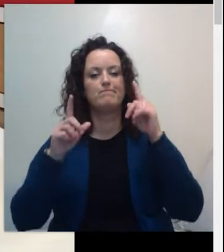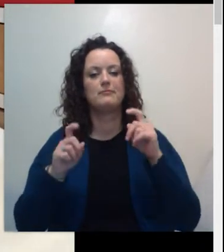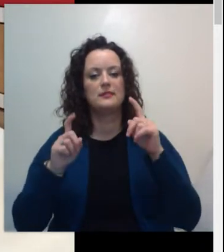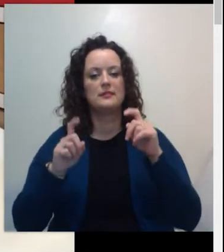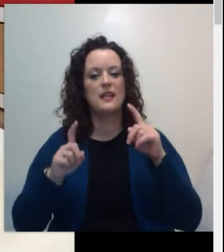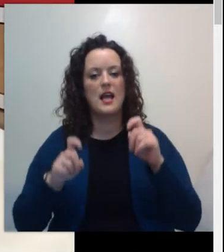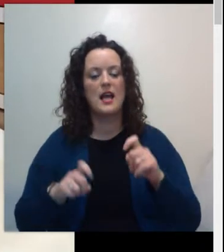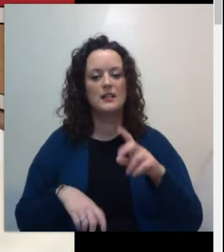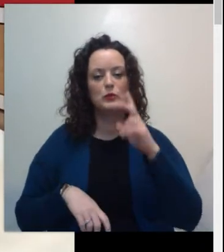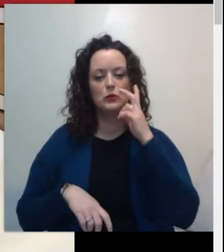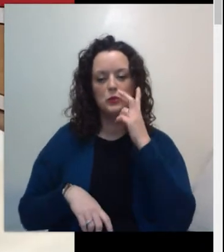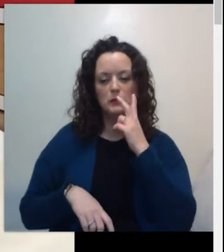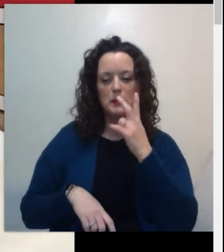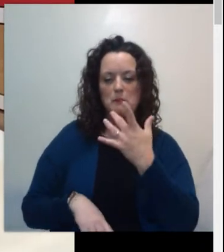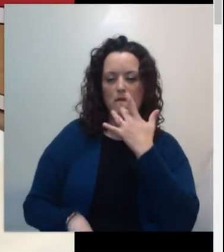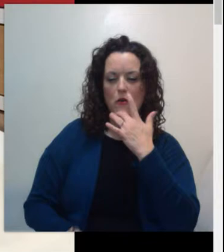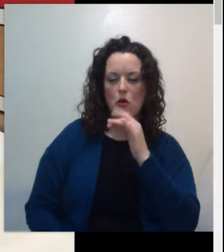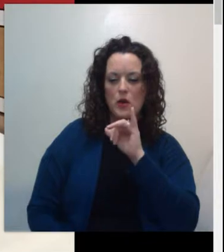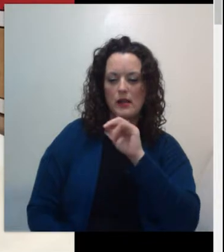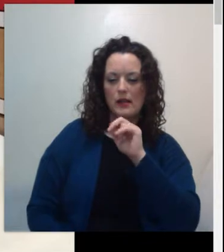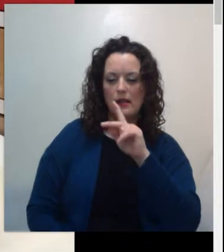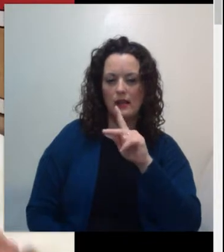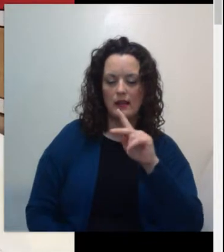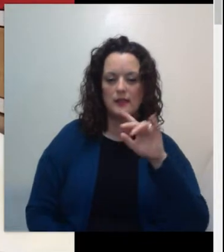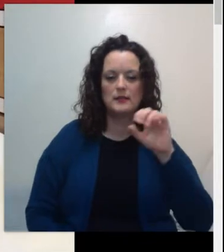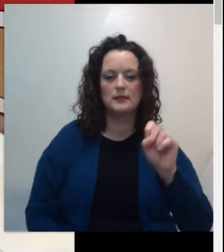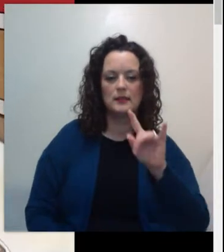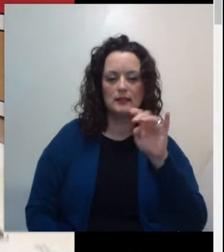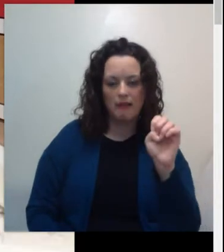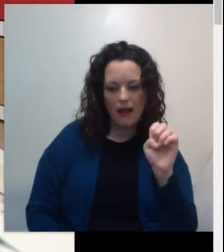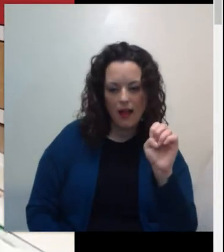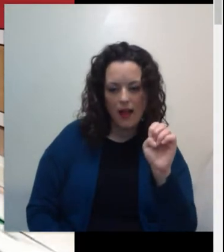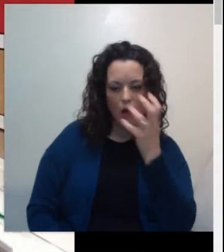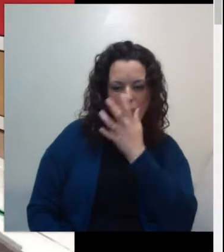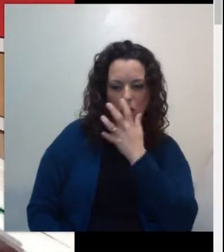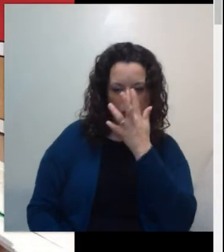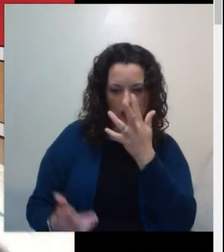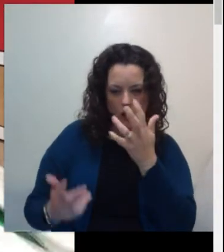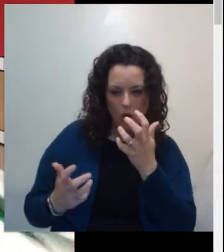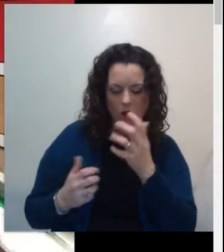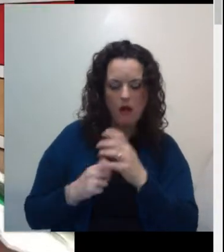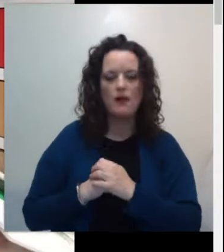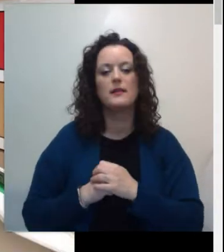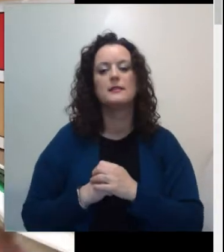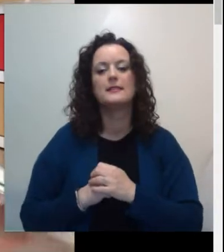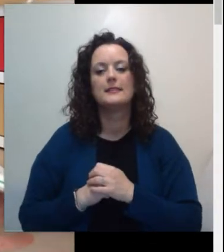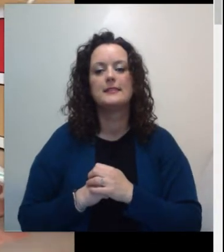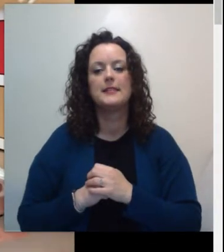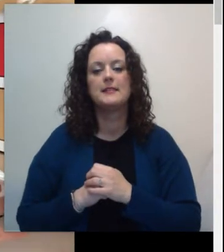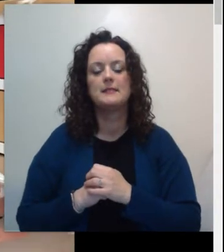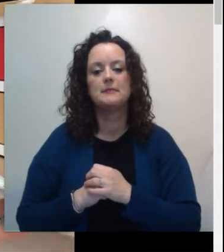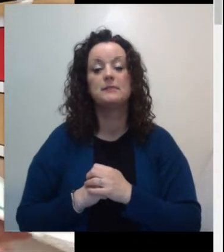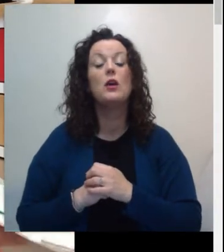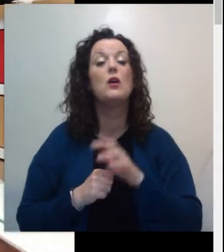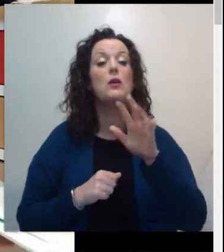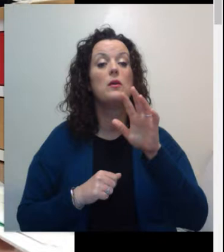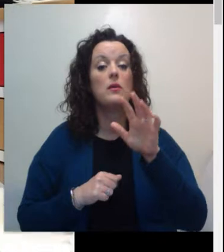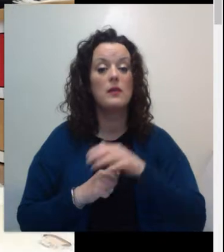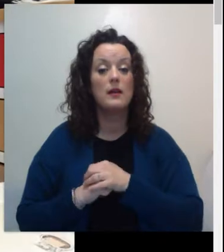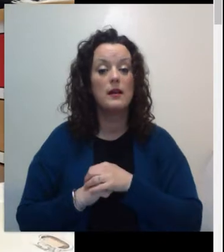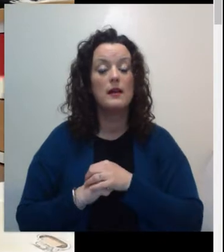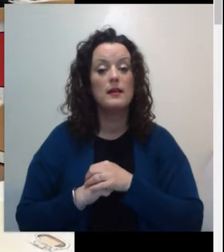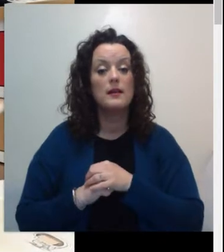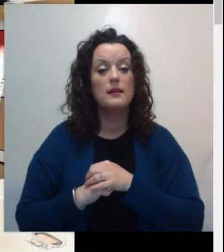that ink style was how I wanted it to look. I wanted Wilbur to look like that. And